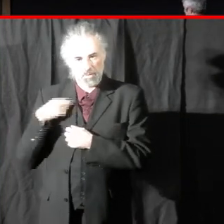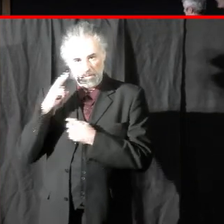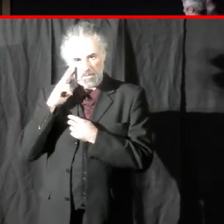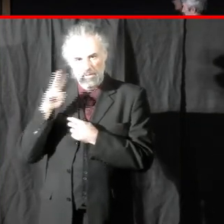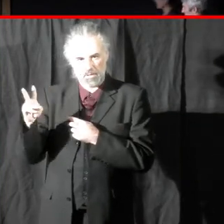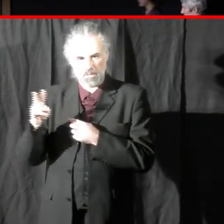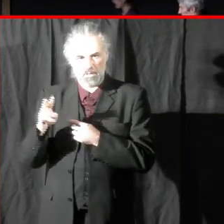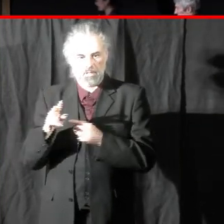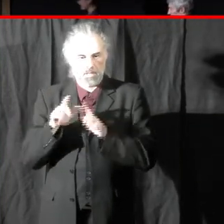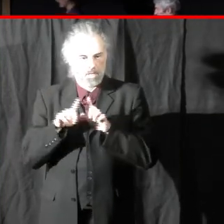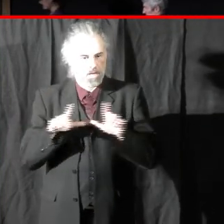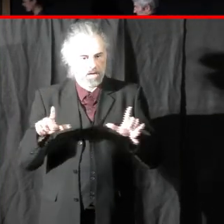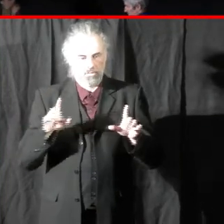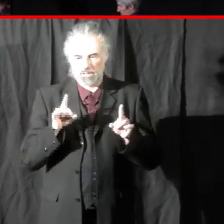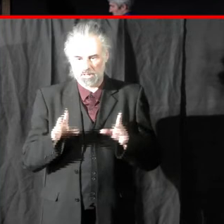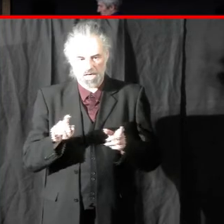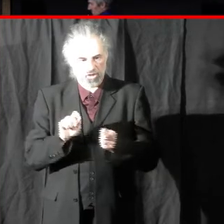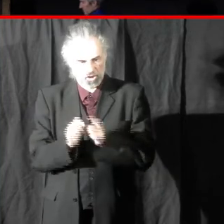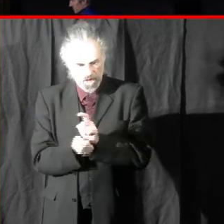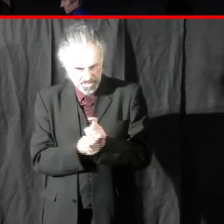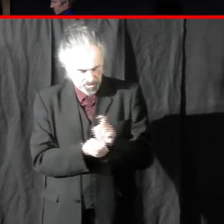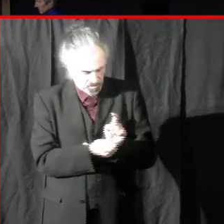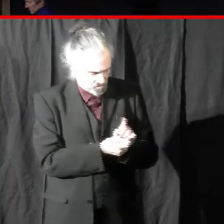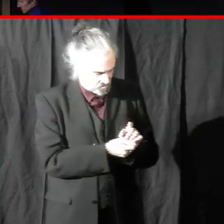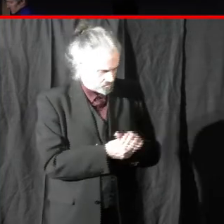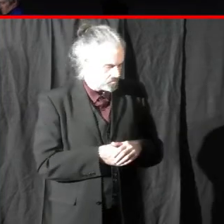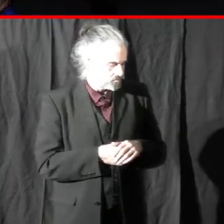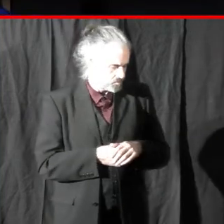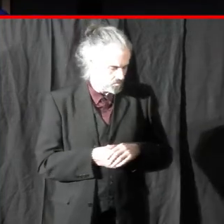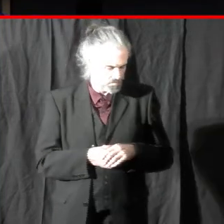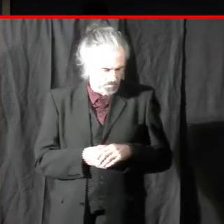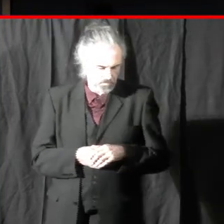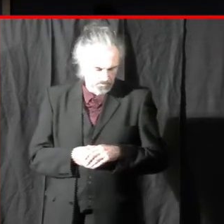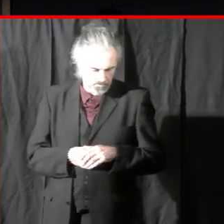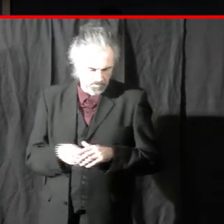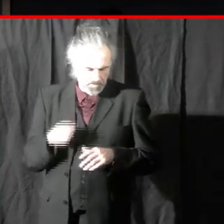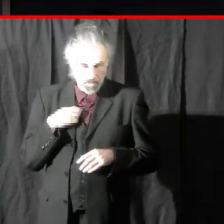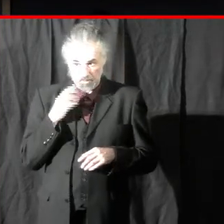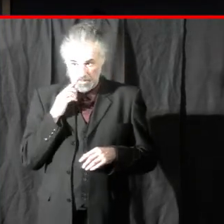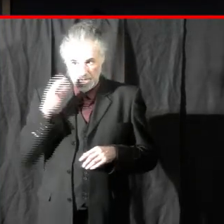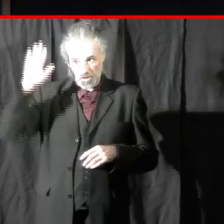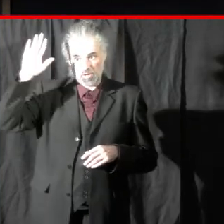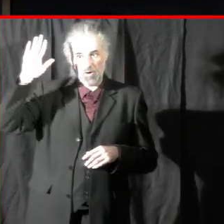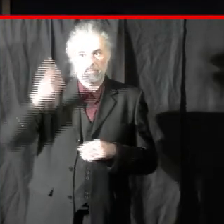to change. So I want you to call out stop,